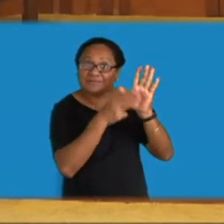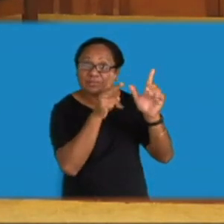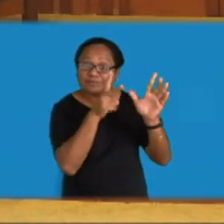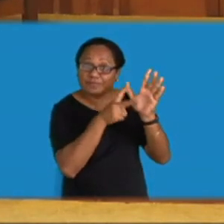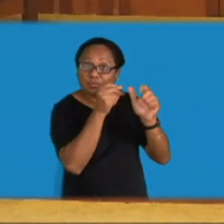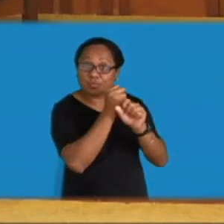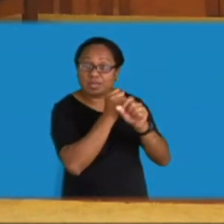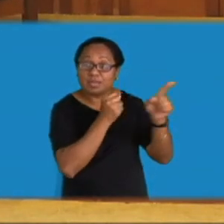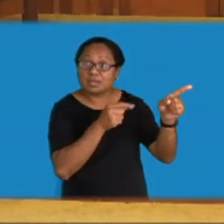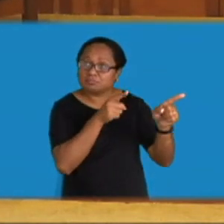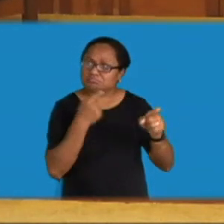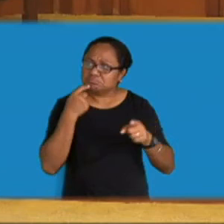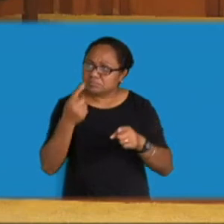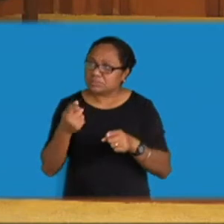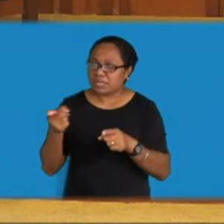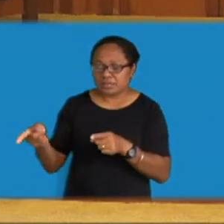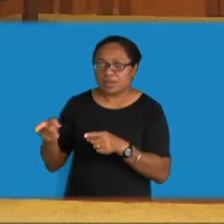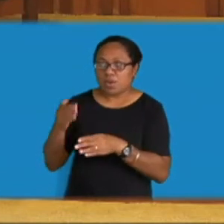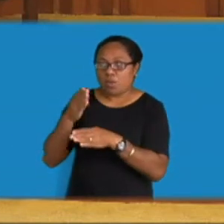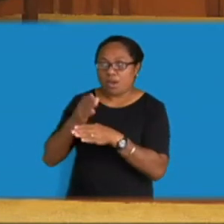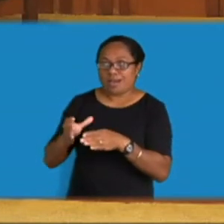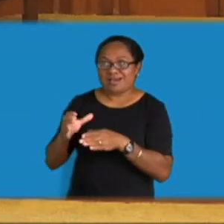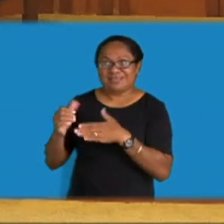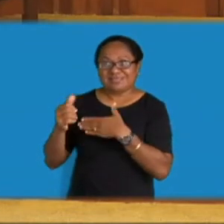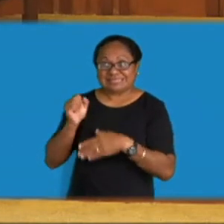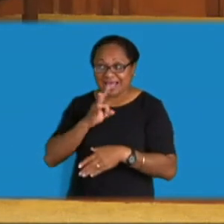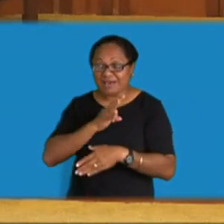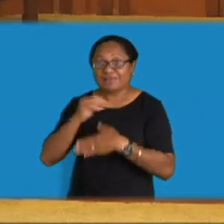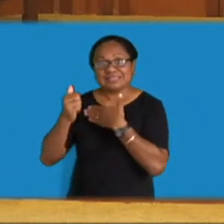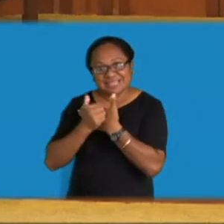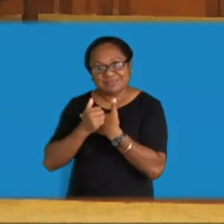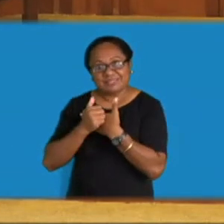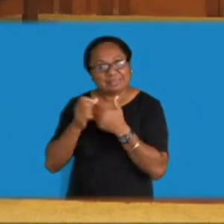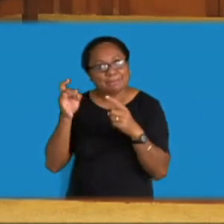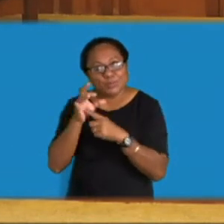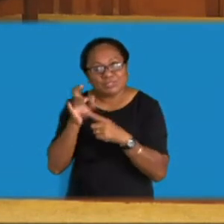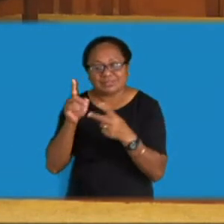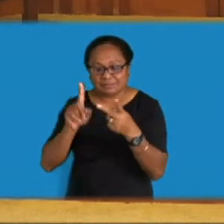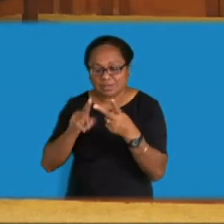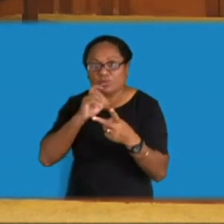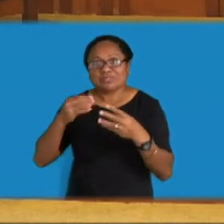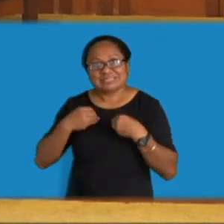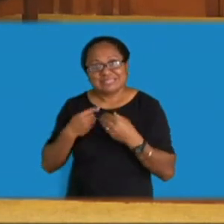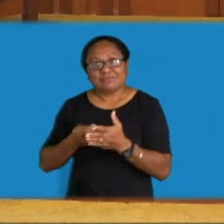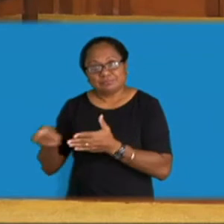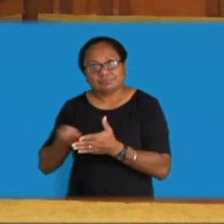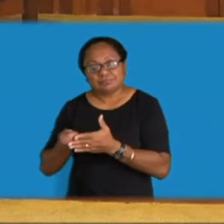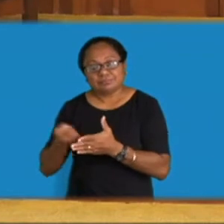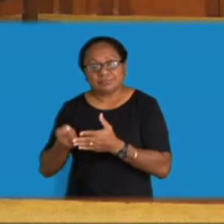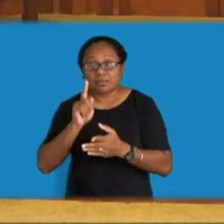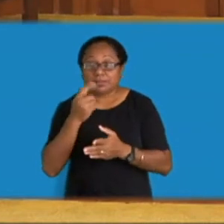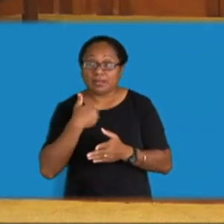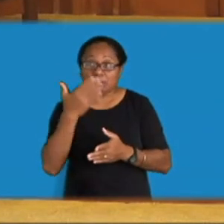assurance that the workers' safety will be paramount and they'll continue to be paid. But I also want to remind the Minister